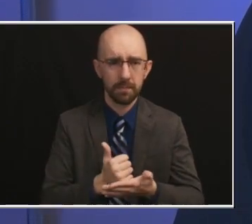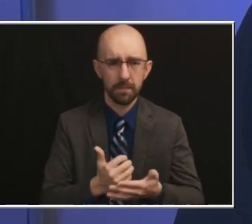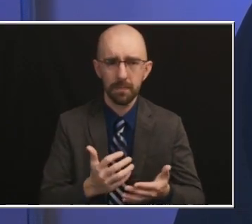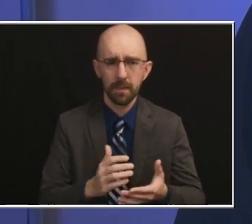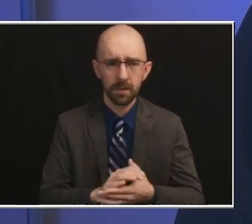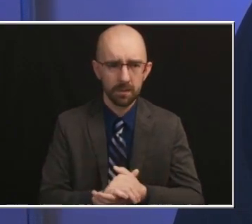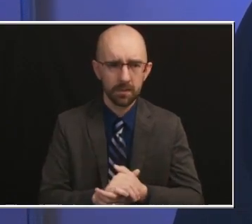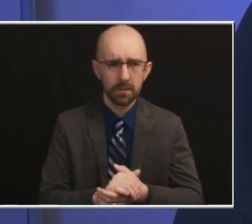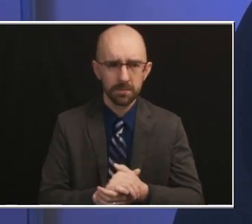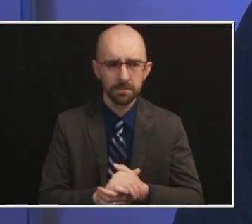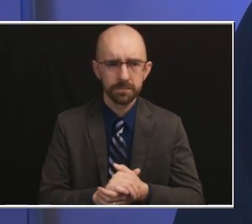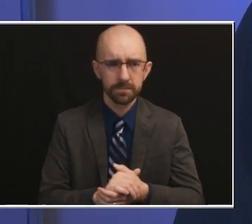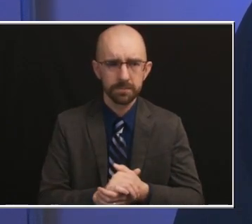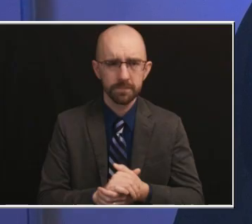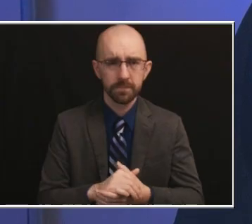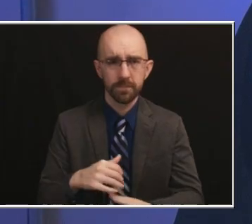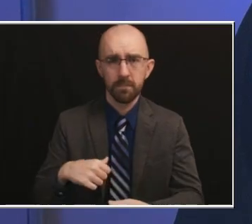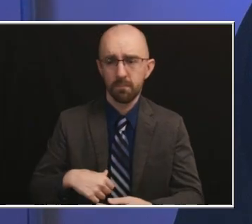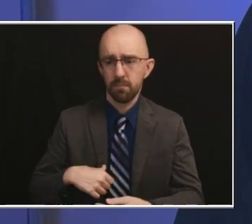Put the pride aside.